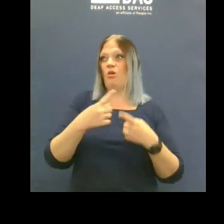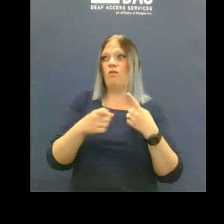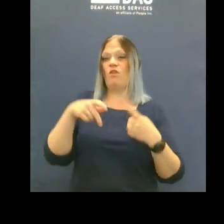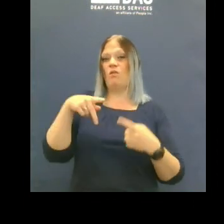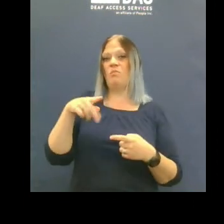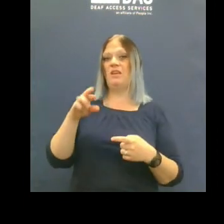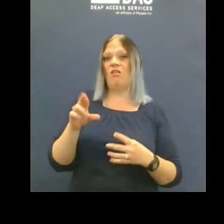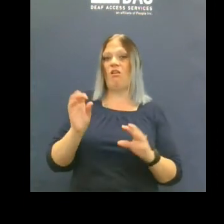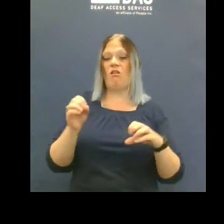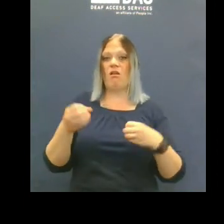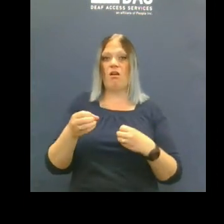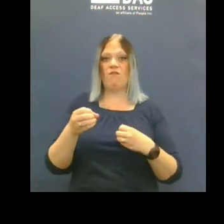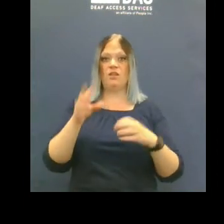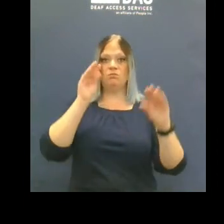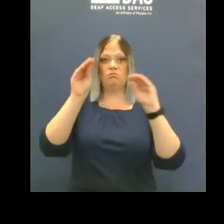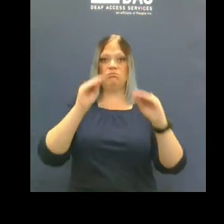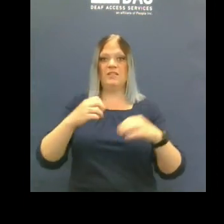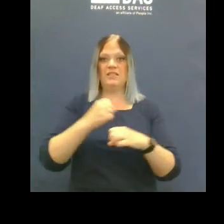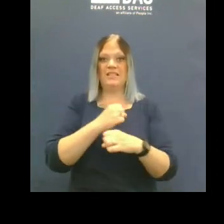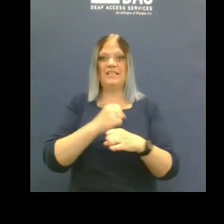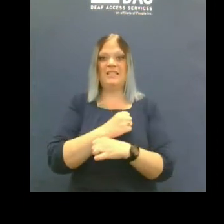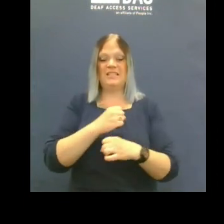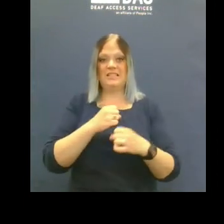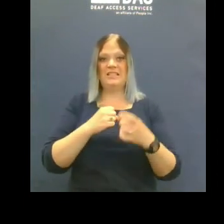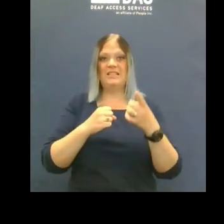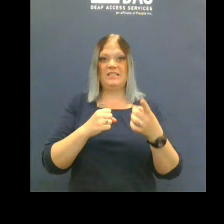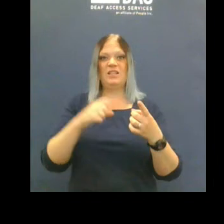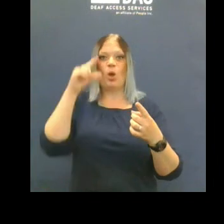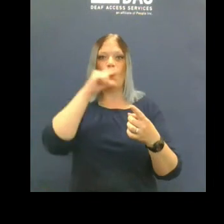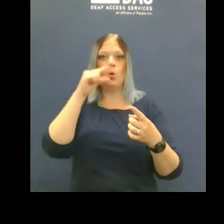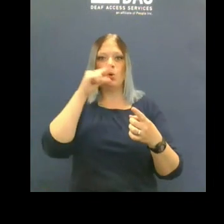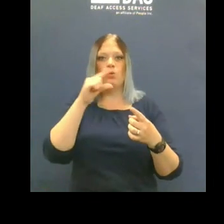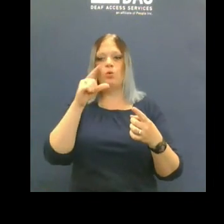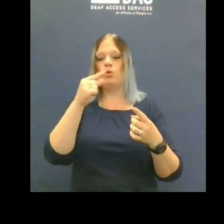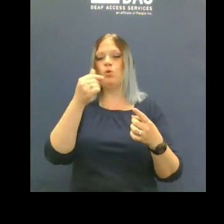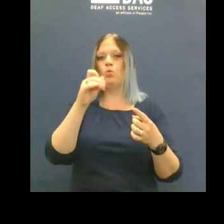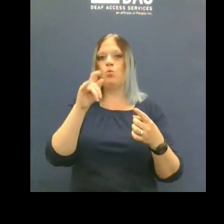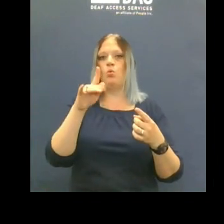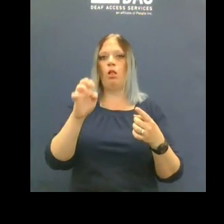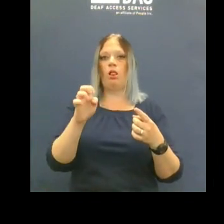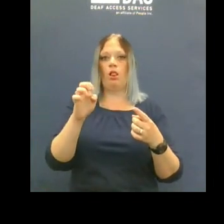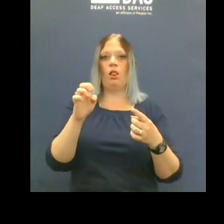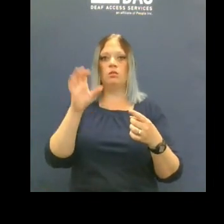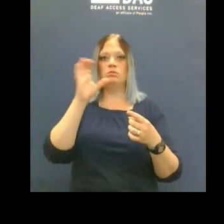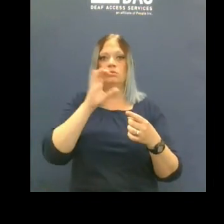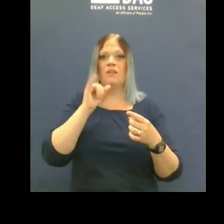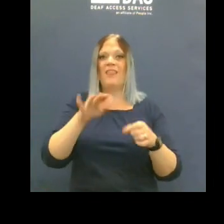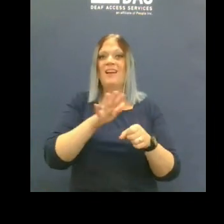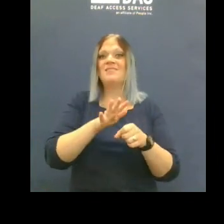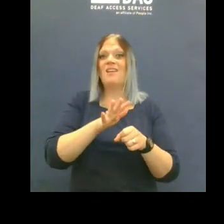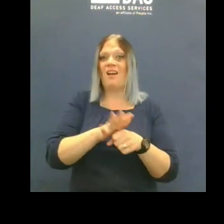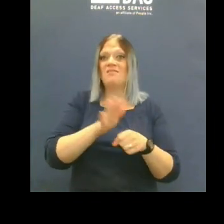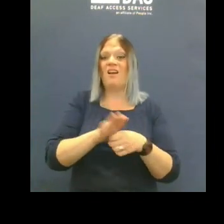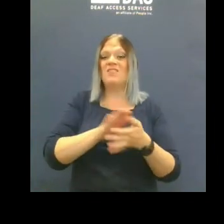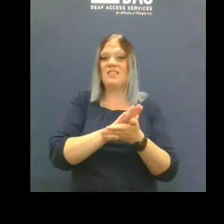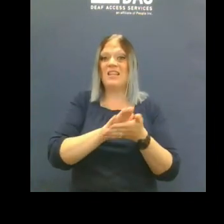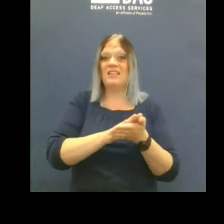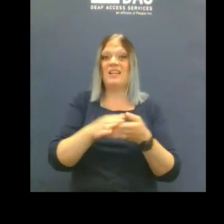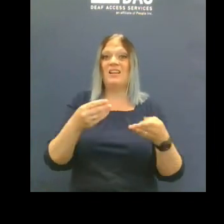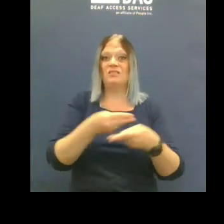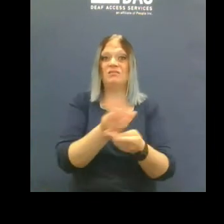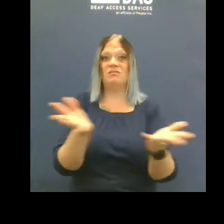relations office put together the statistic based on that, a quick Google search, and apparently that's enough hand sanitizer that's been distributed